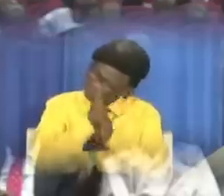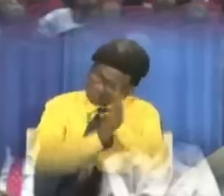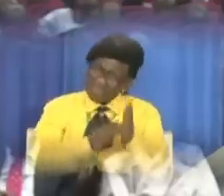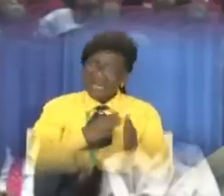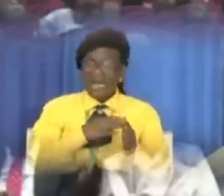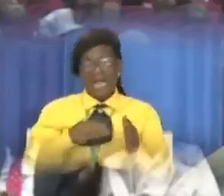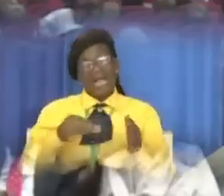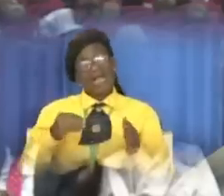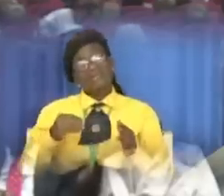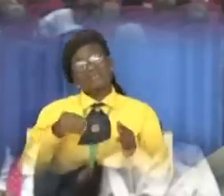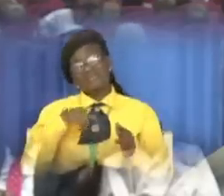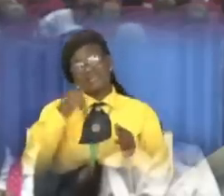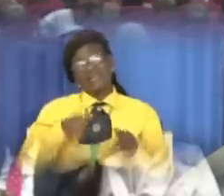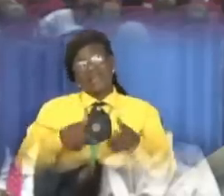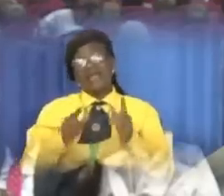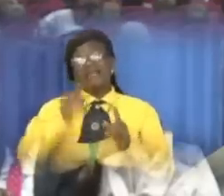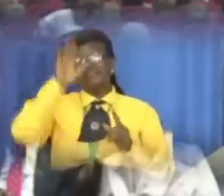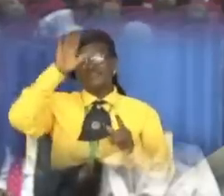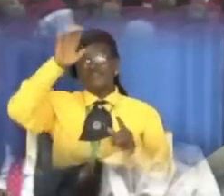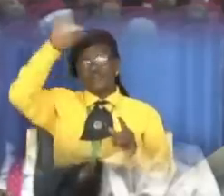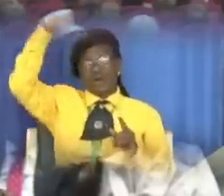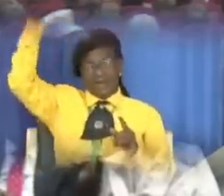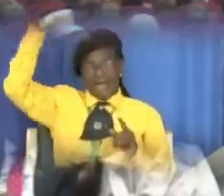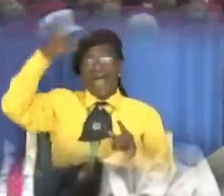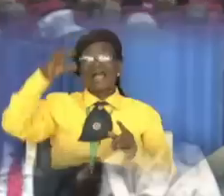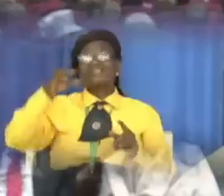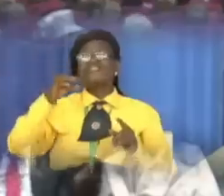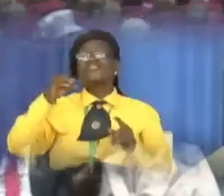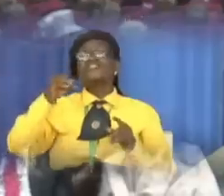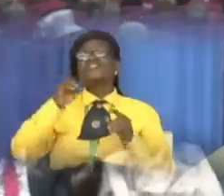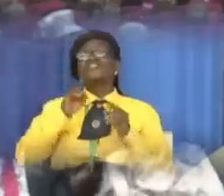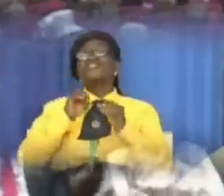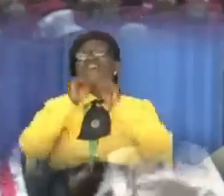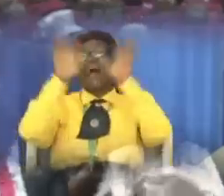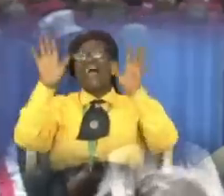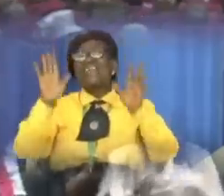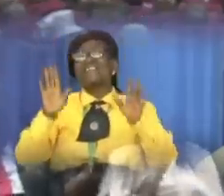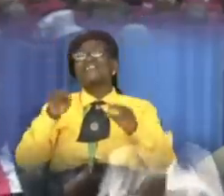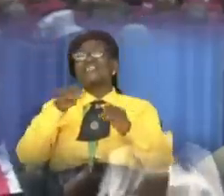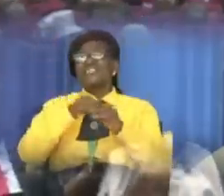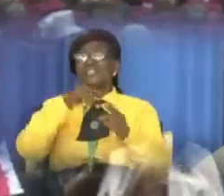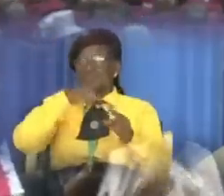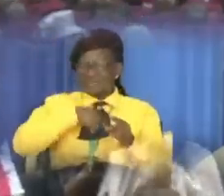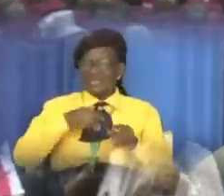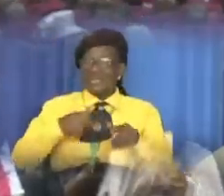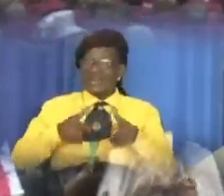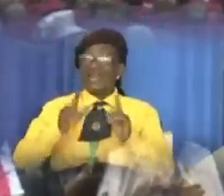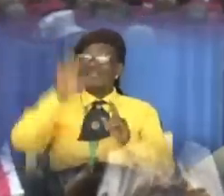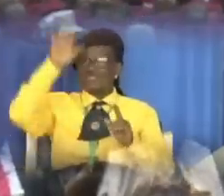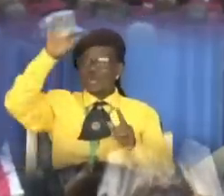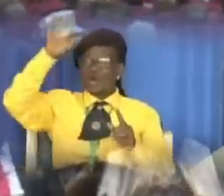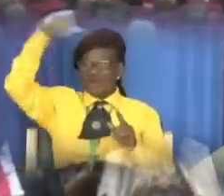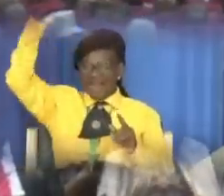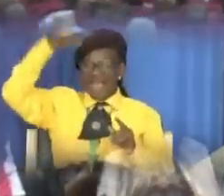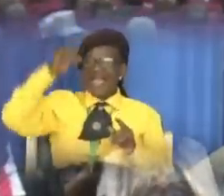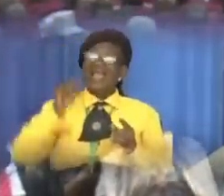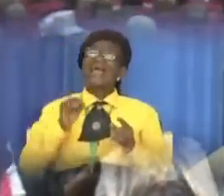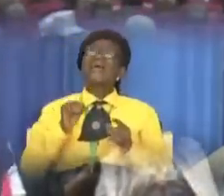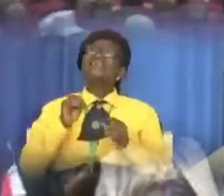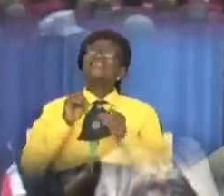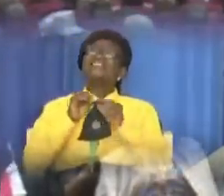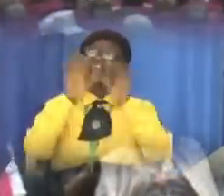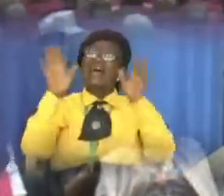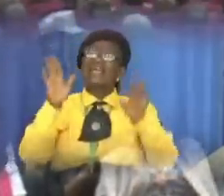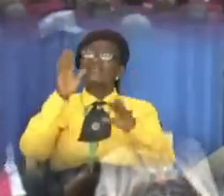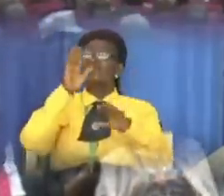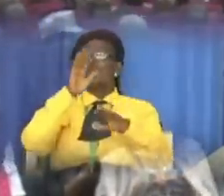your light shine into me. Let your light shine through me. Let your light shine on my blind